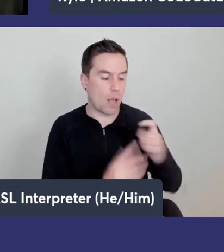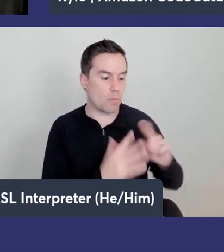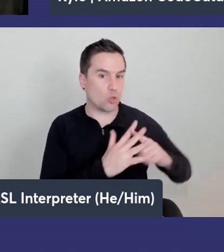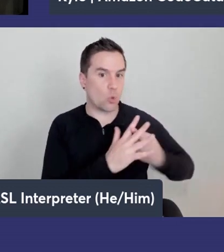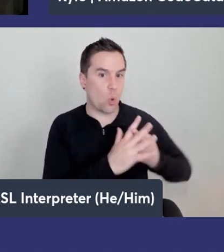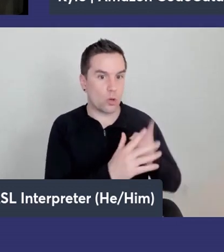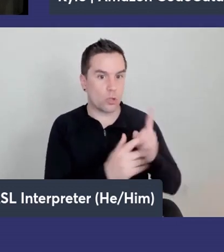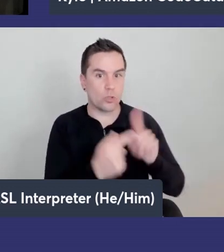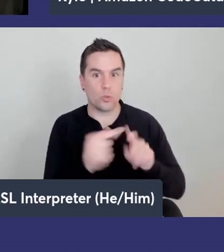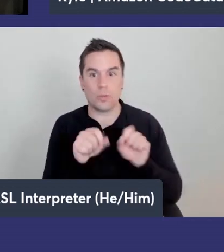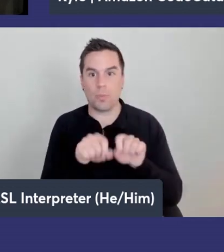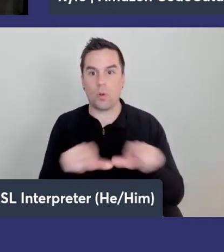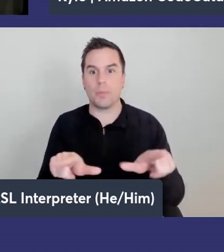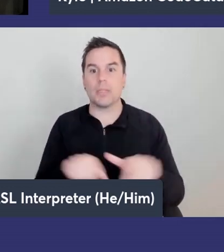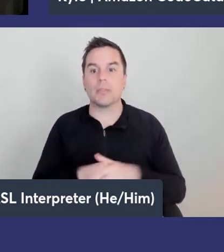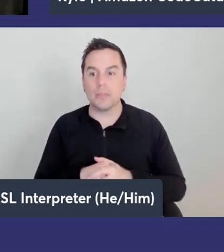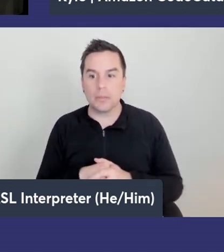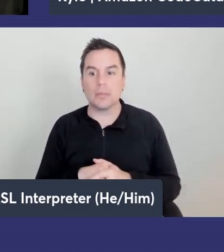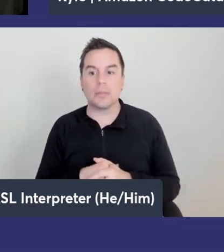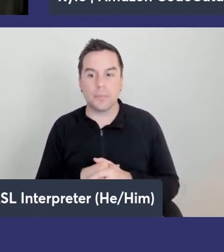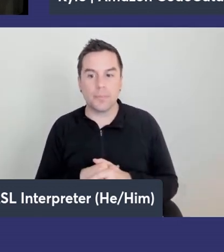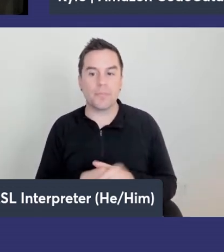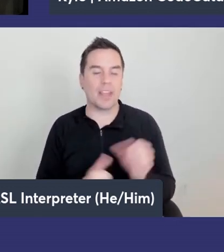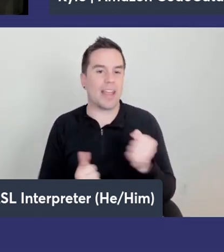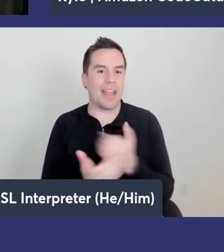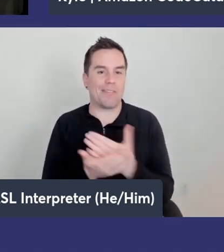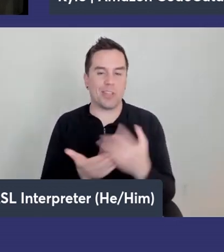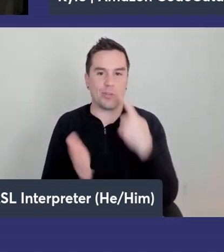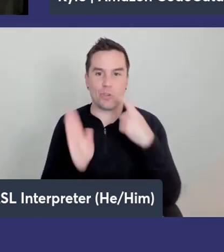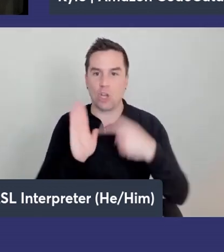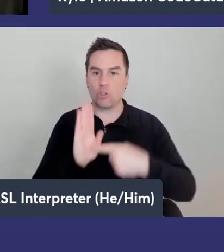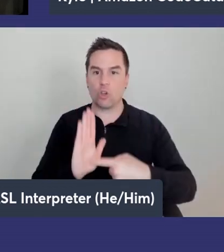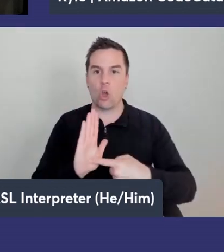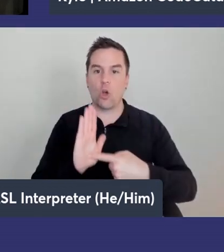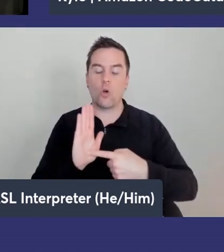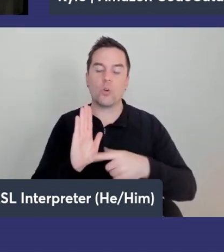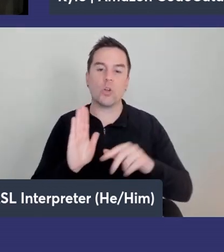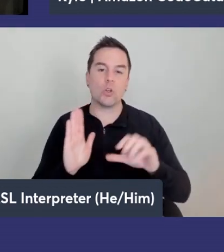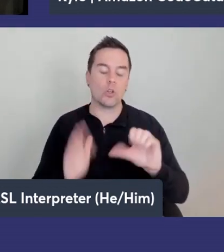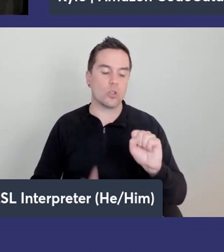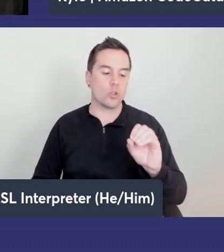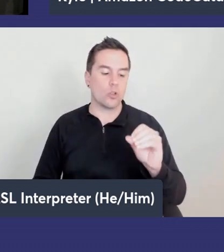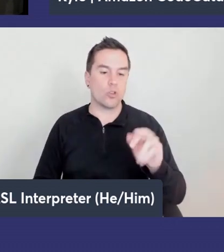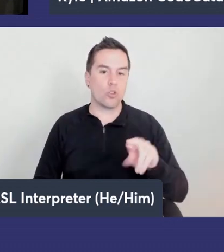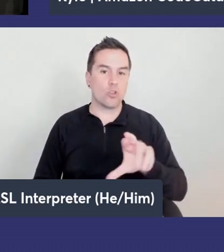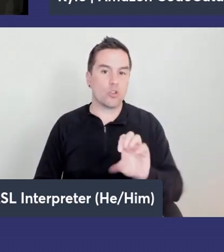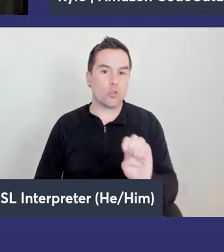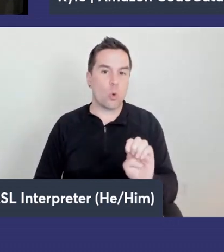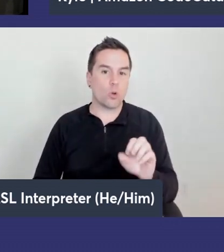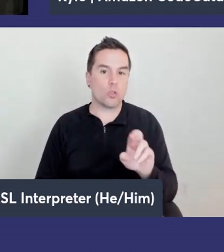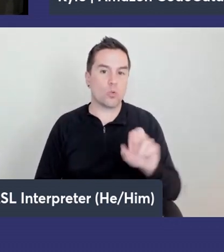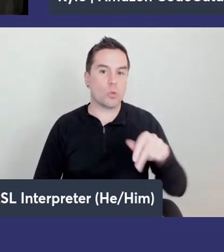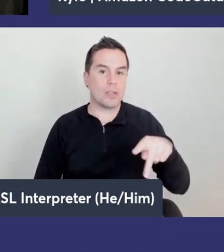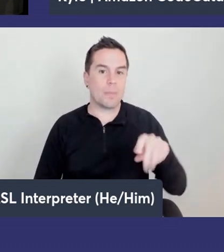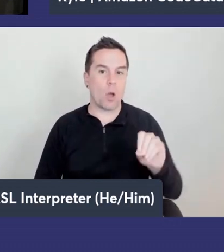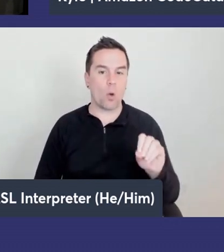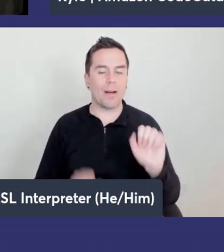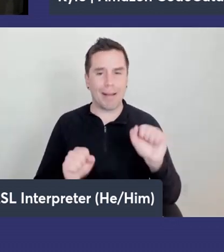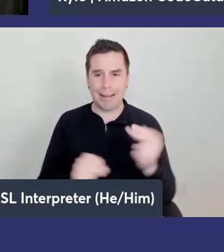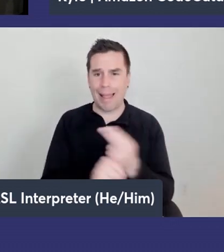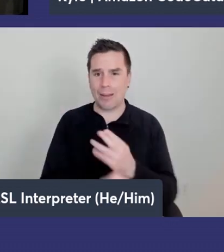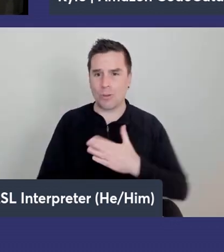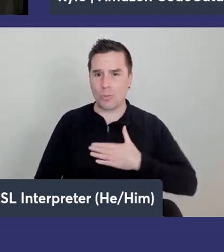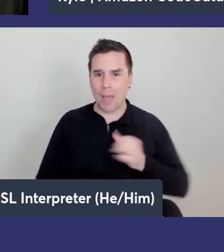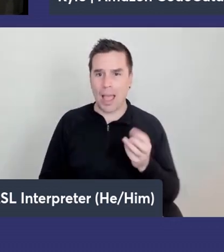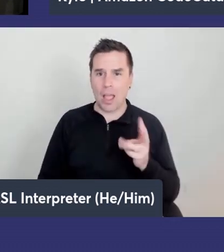was going to reiterate there. So all of that you just showed, the source repo, yes, I can use my own if I already have them, but for that demo, the source repo,